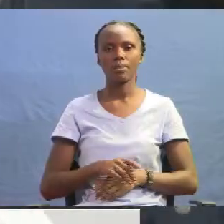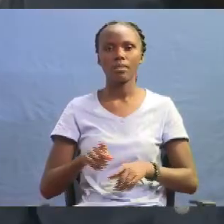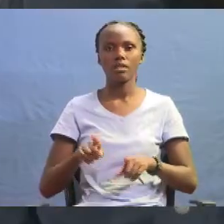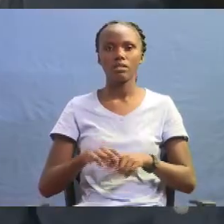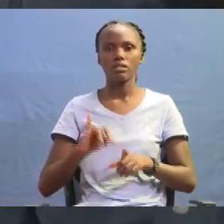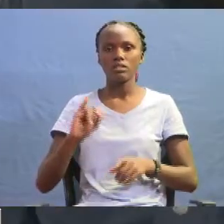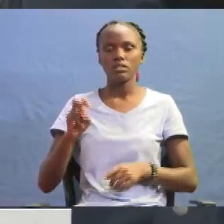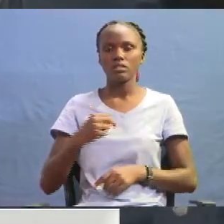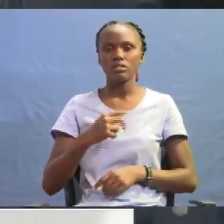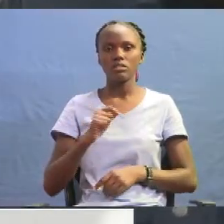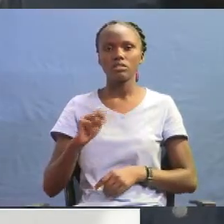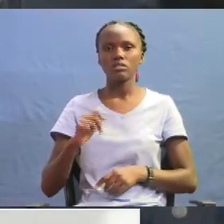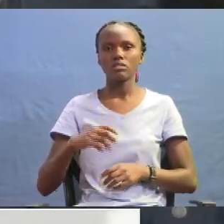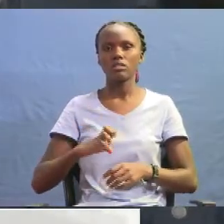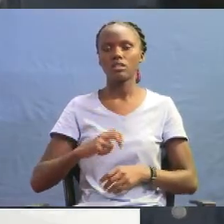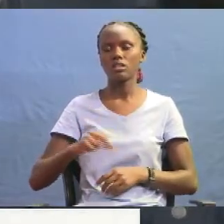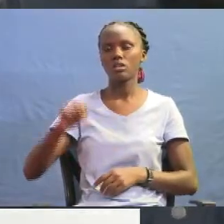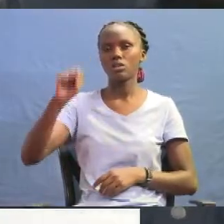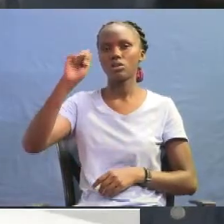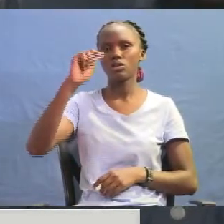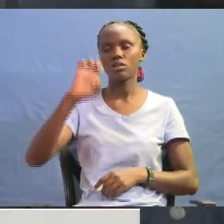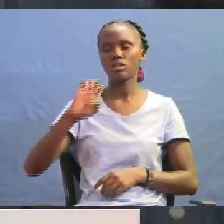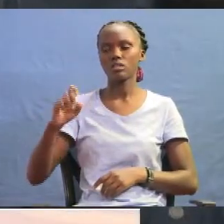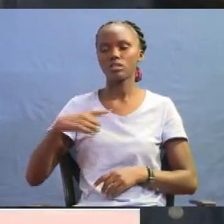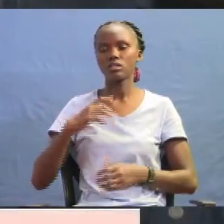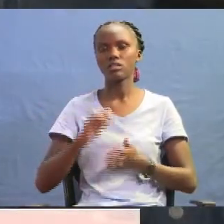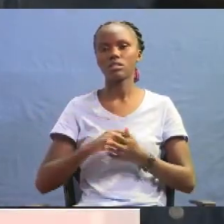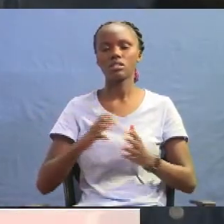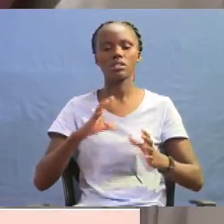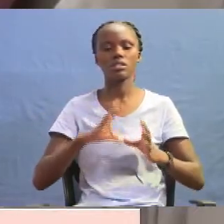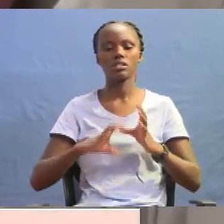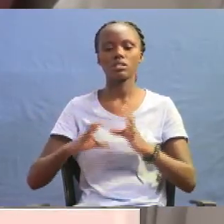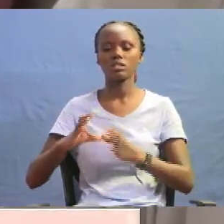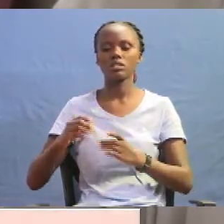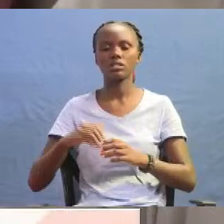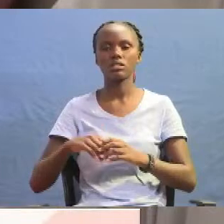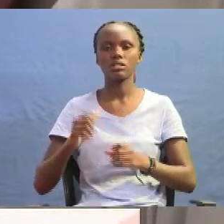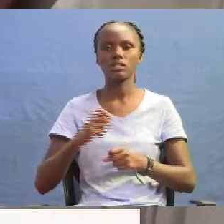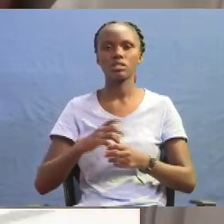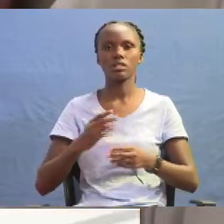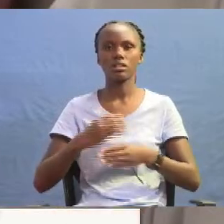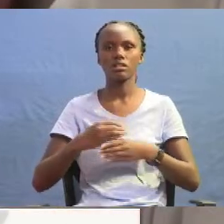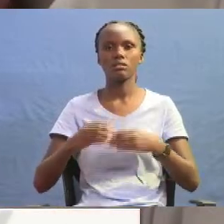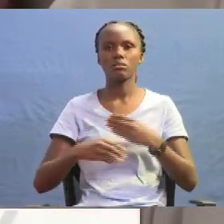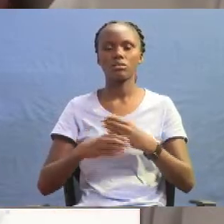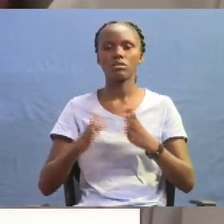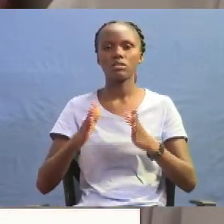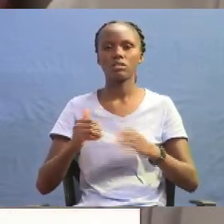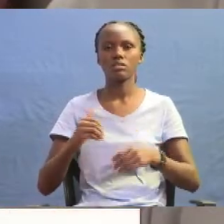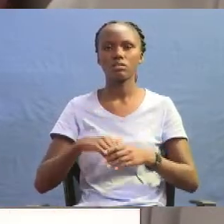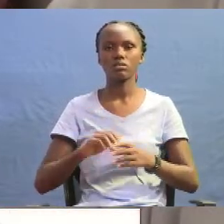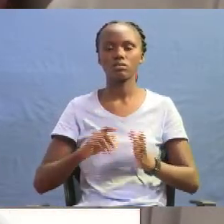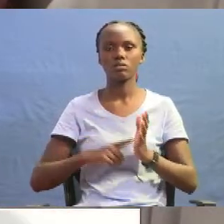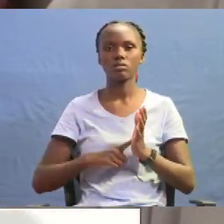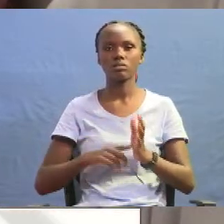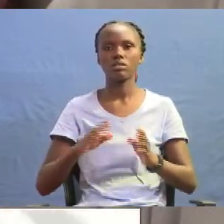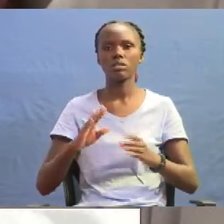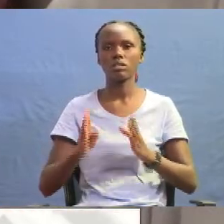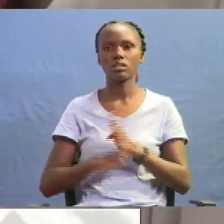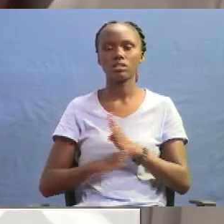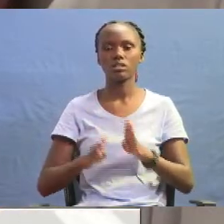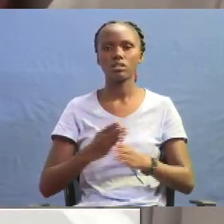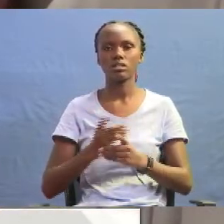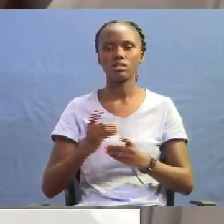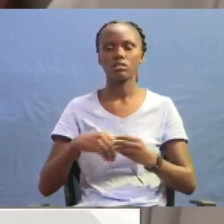John Karanja, the Northeastern Regional Project Coordinator, explained that contractors are responsible for involving all sectors,